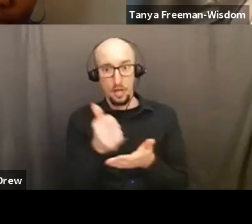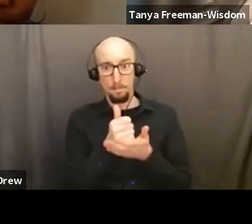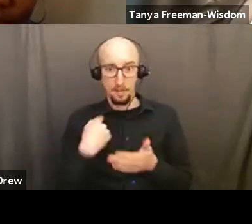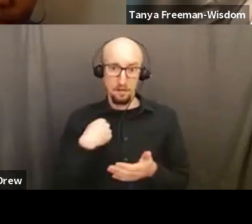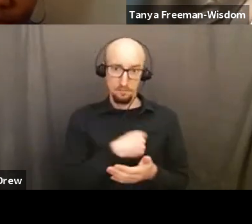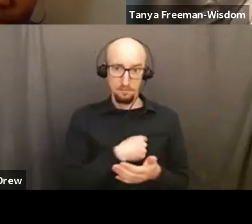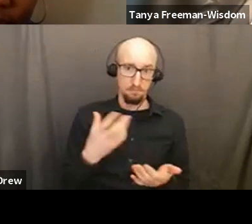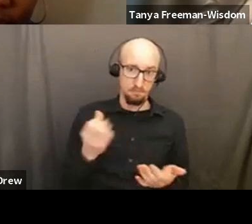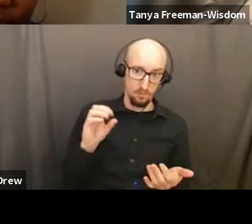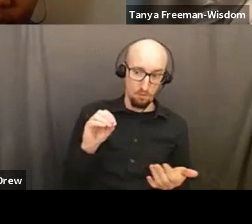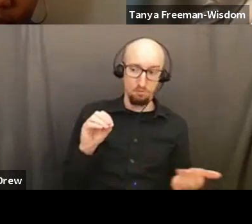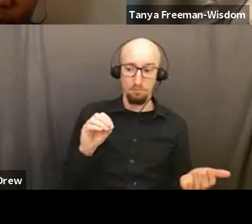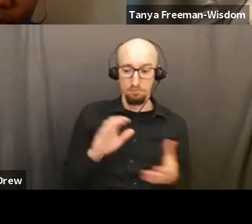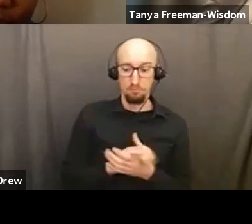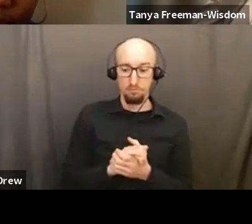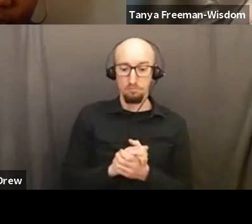so.